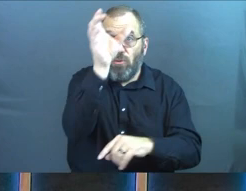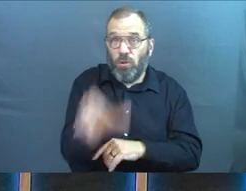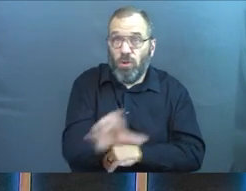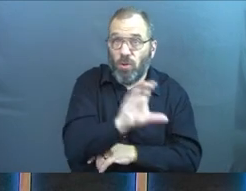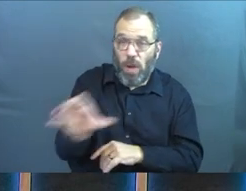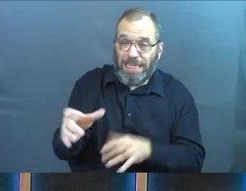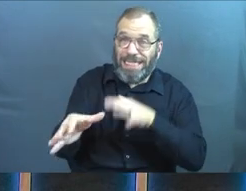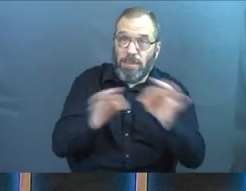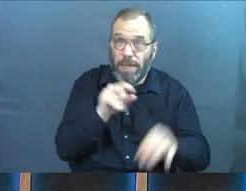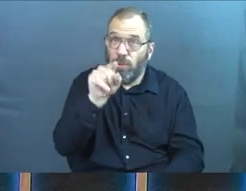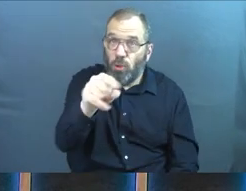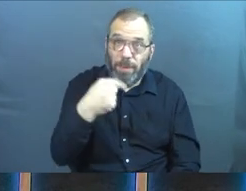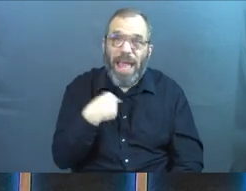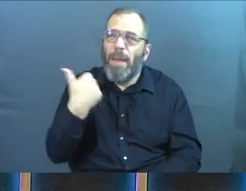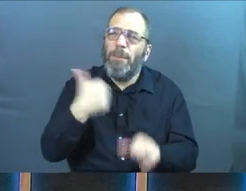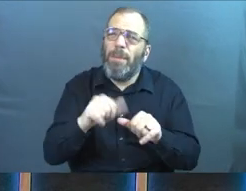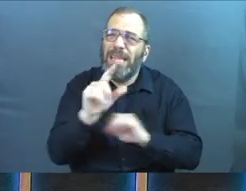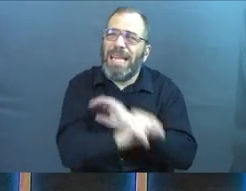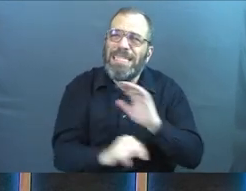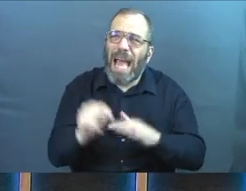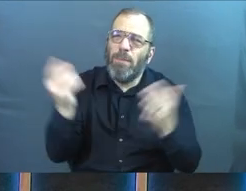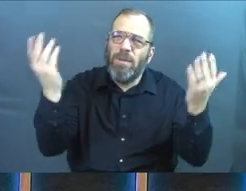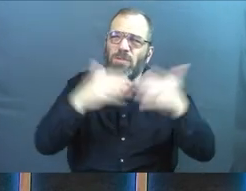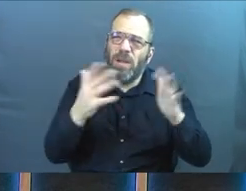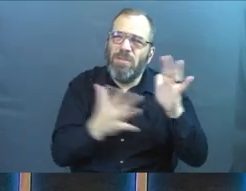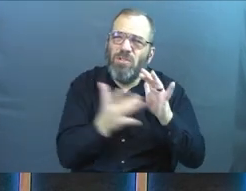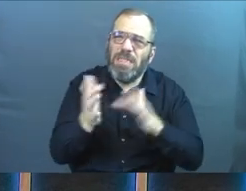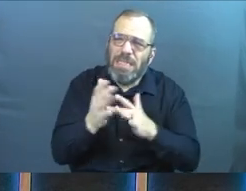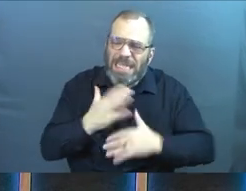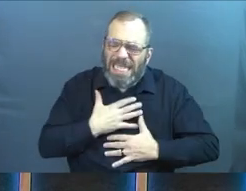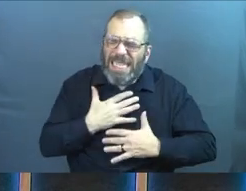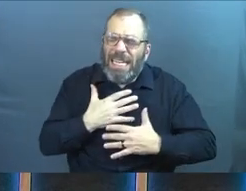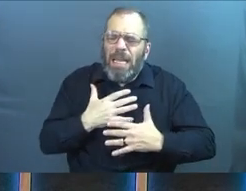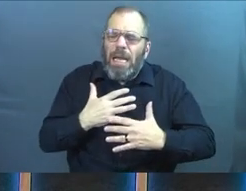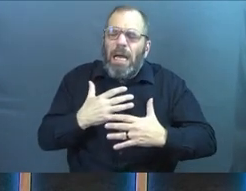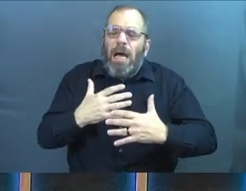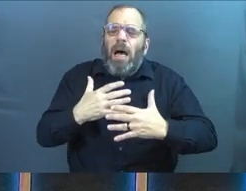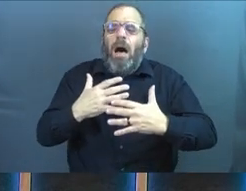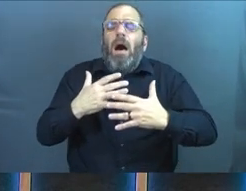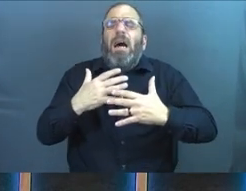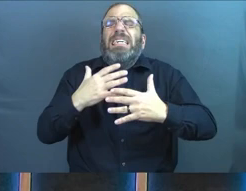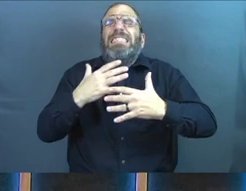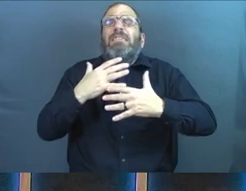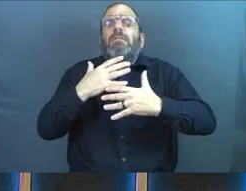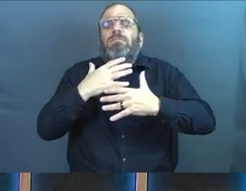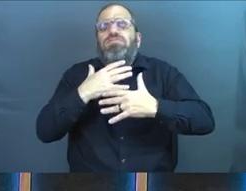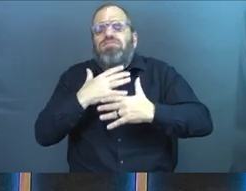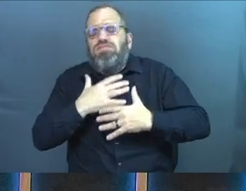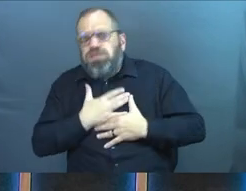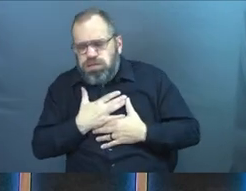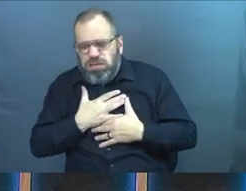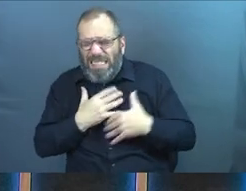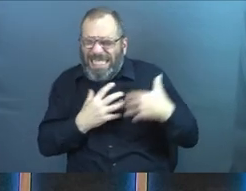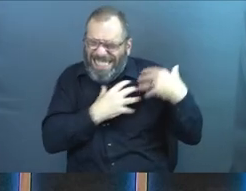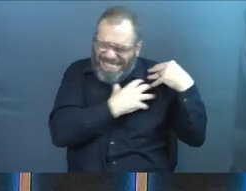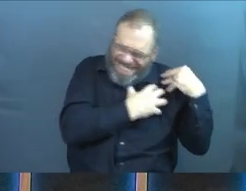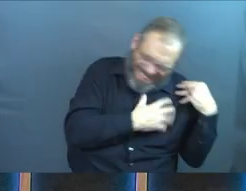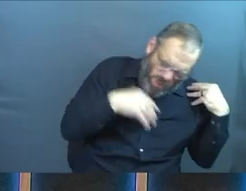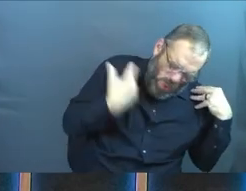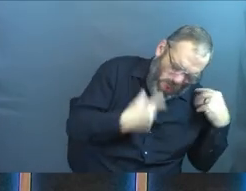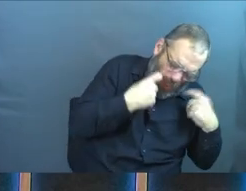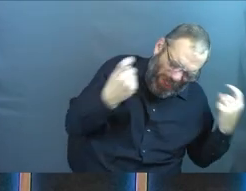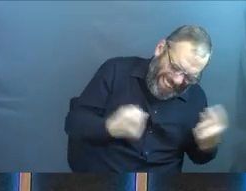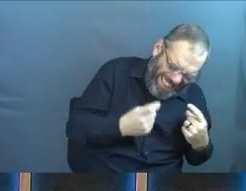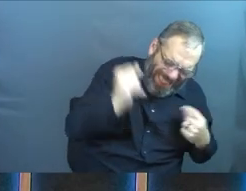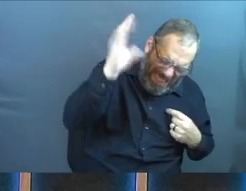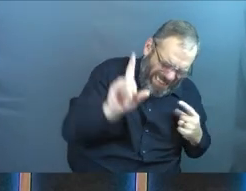he's trying to explain to us, like during that time of darkness, as Jesus is breathing his last breath and suffering for us, this is what was really going on in